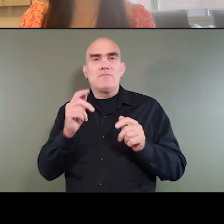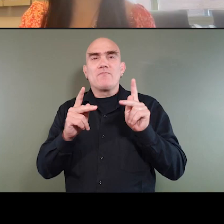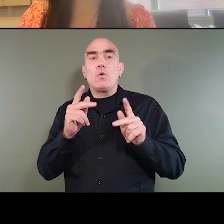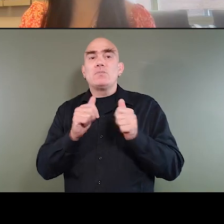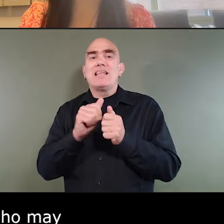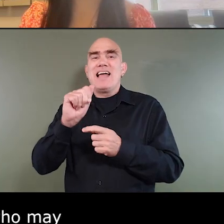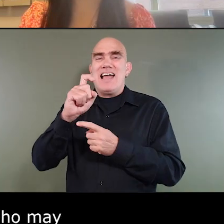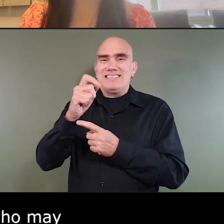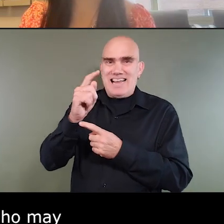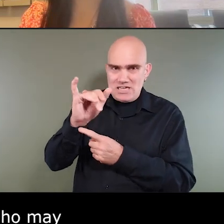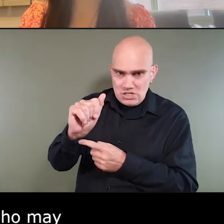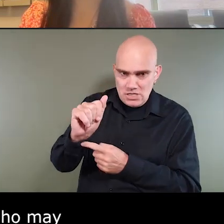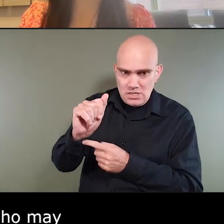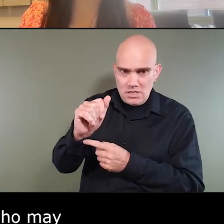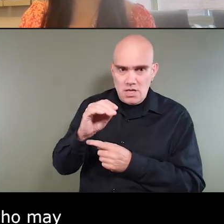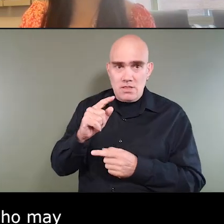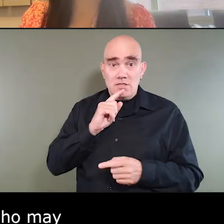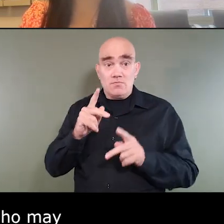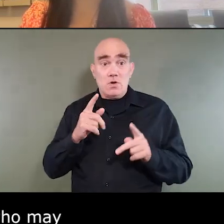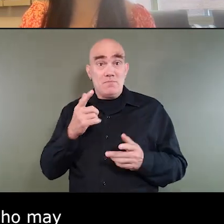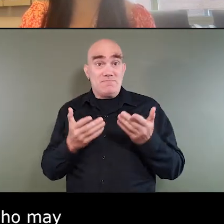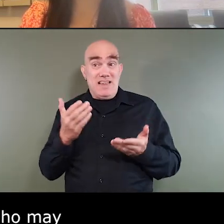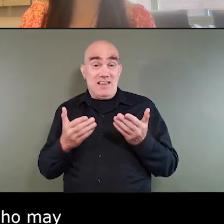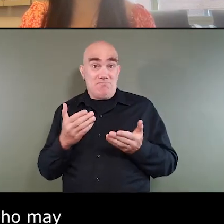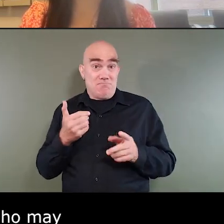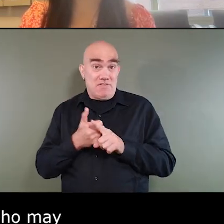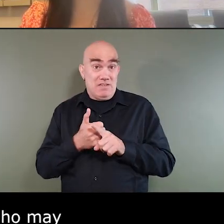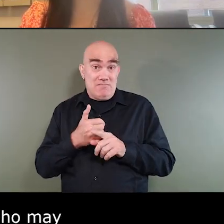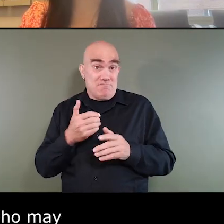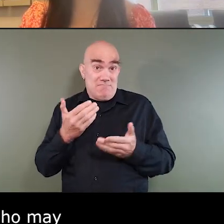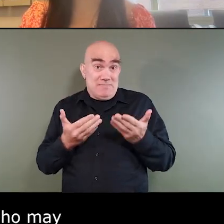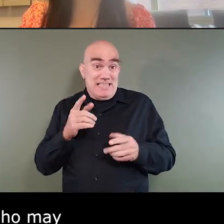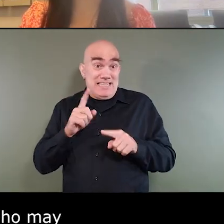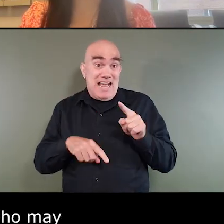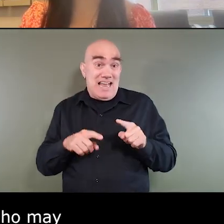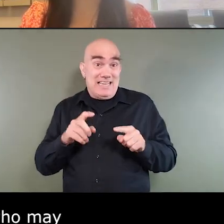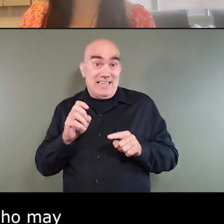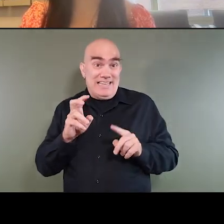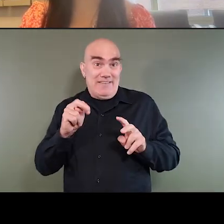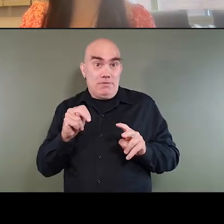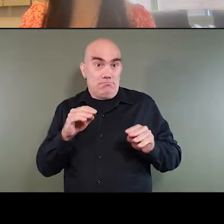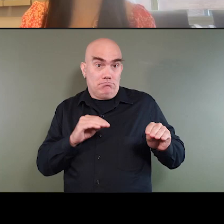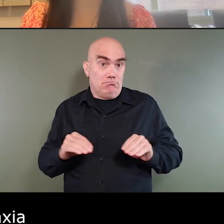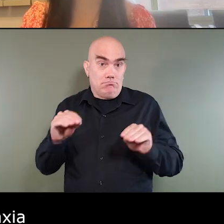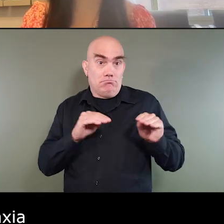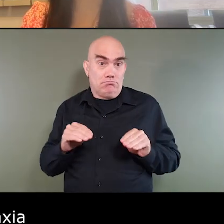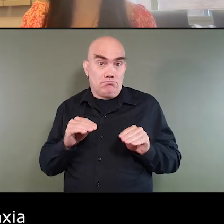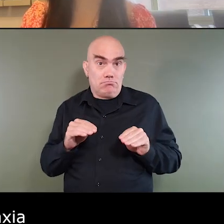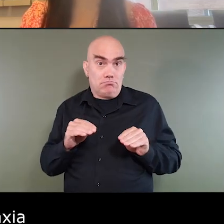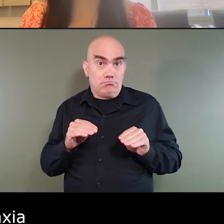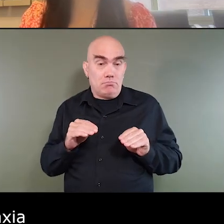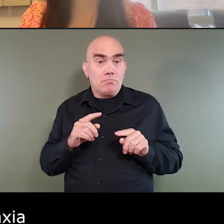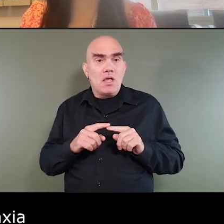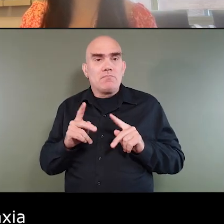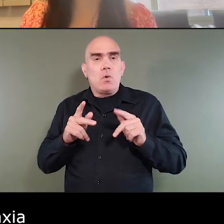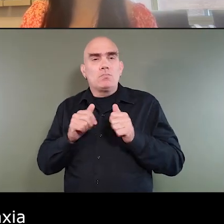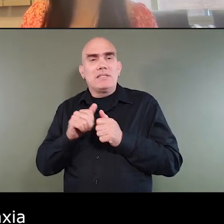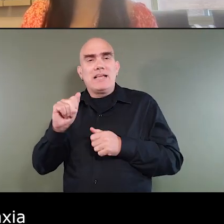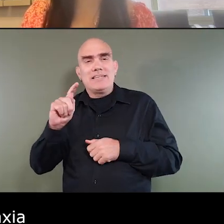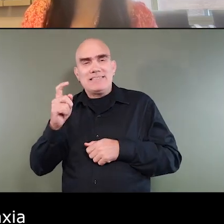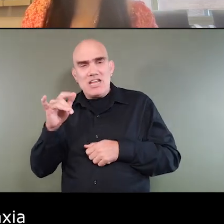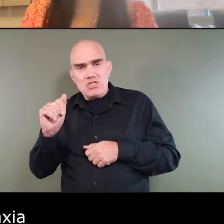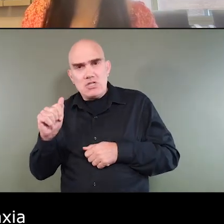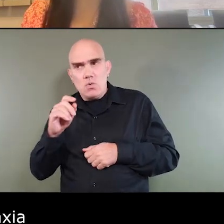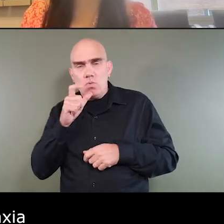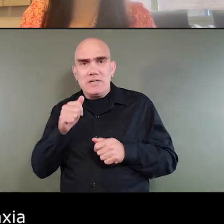with ataxia, and these are folks who may also be even non-ambulatory, but folks with ataxia who can